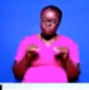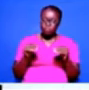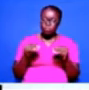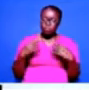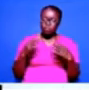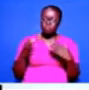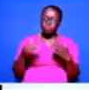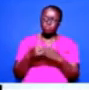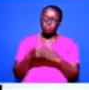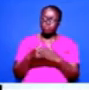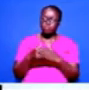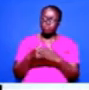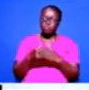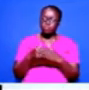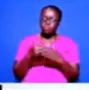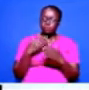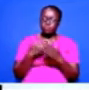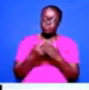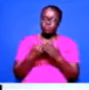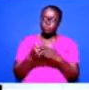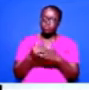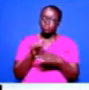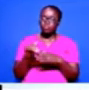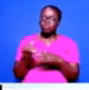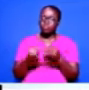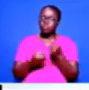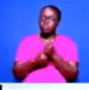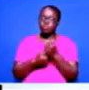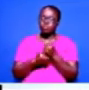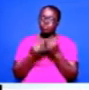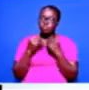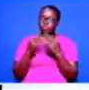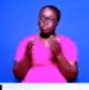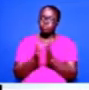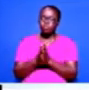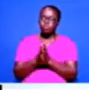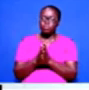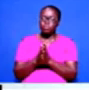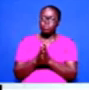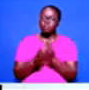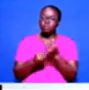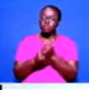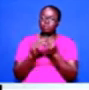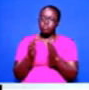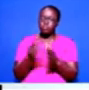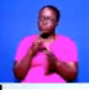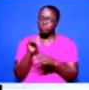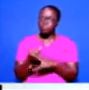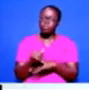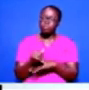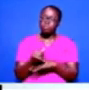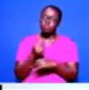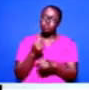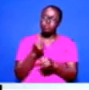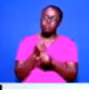And I embrace those who did not support us, those who supported us, so that we work